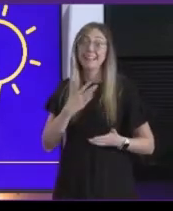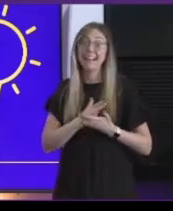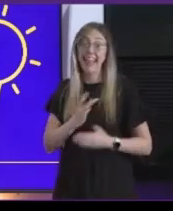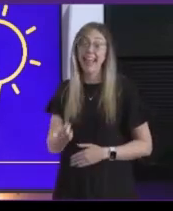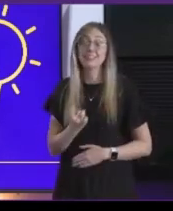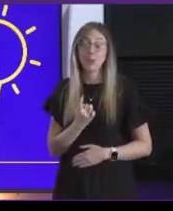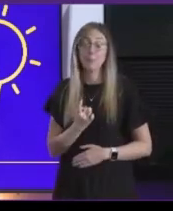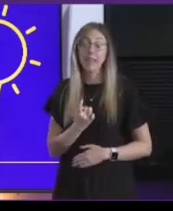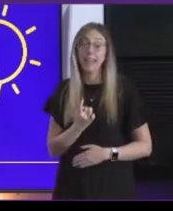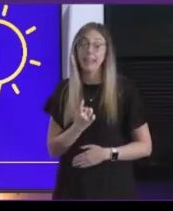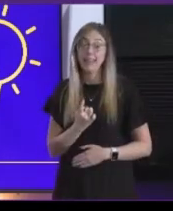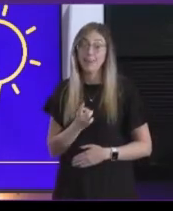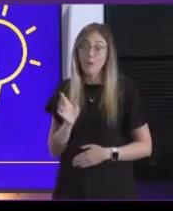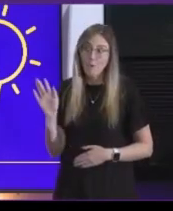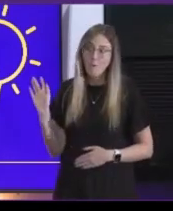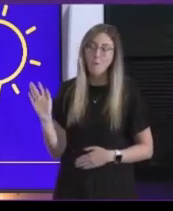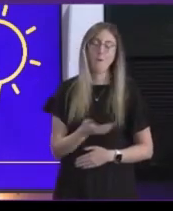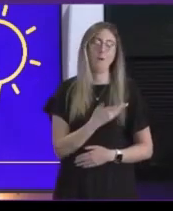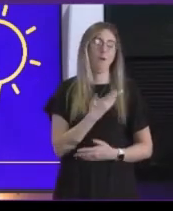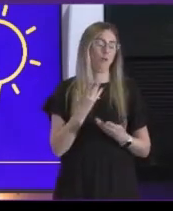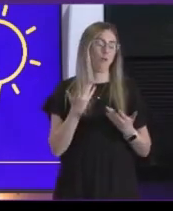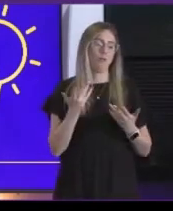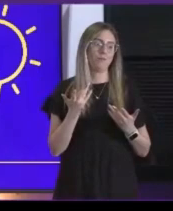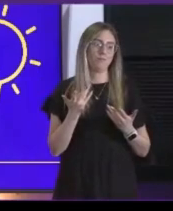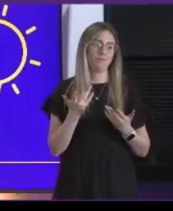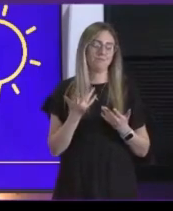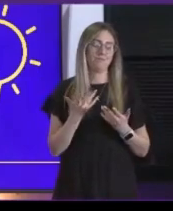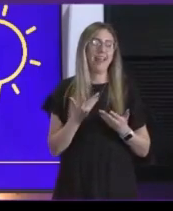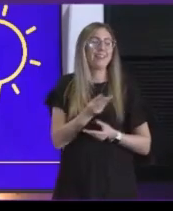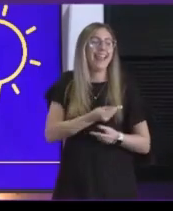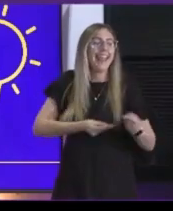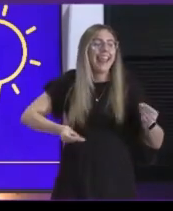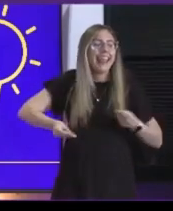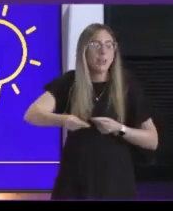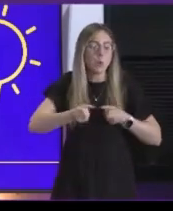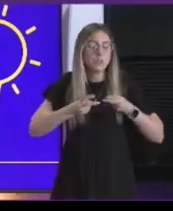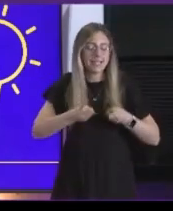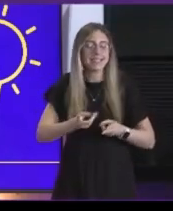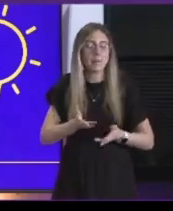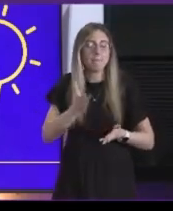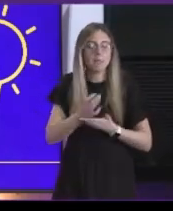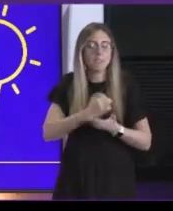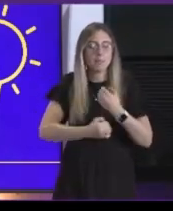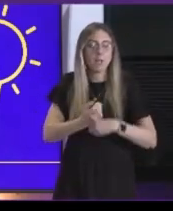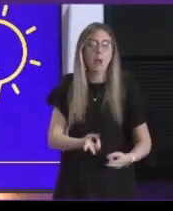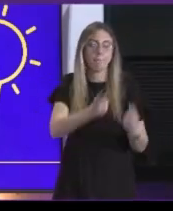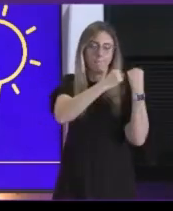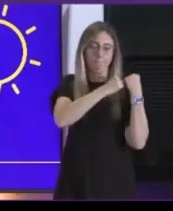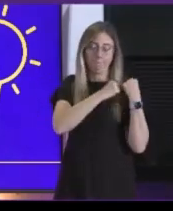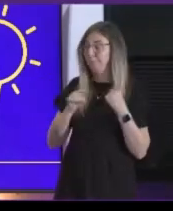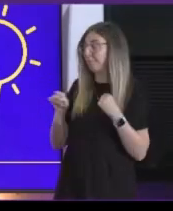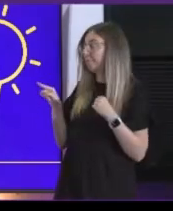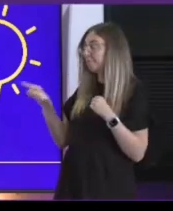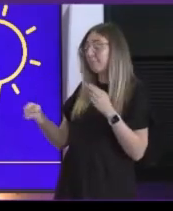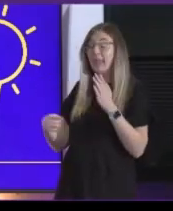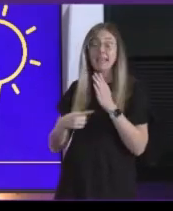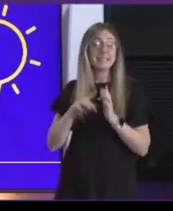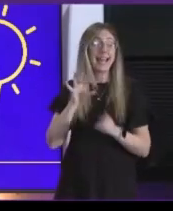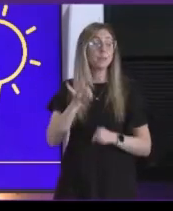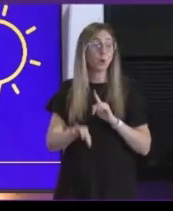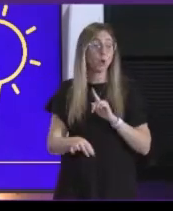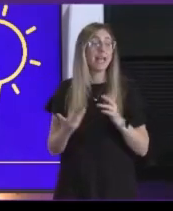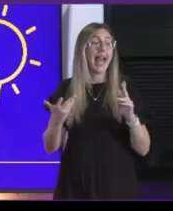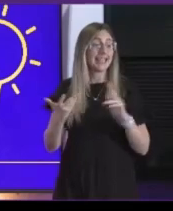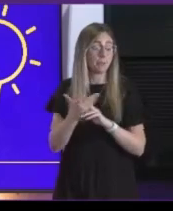very clearly something that all different parts of the ecosystem is taking account of. And then Ted's point in particular, accessibility